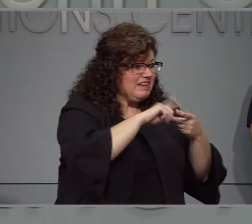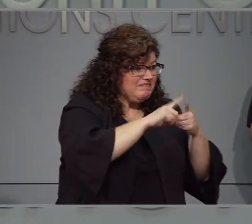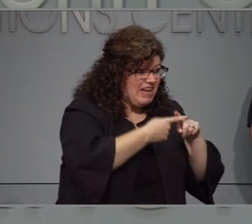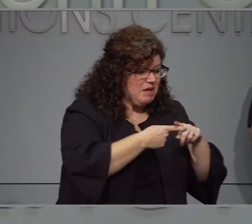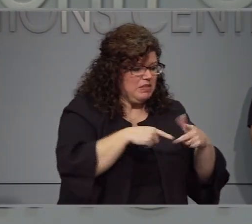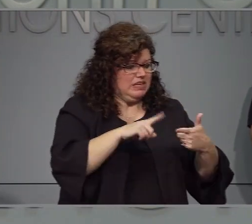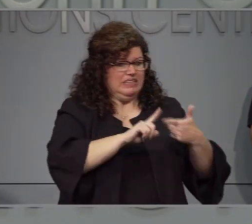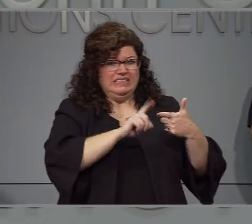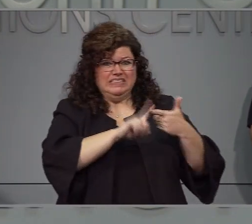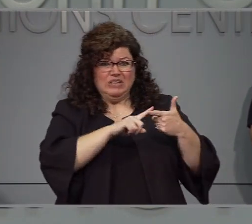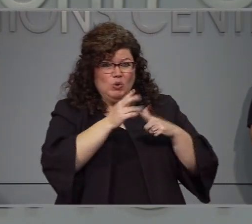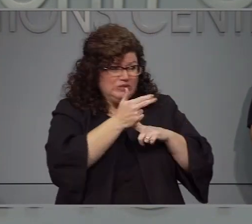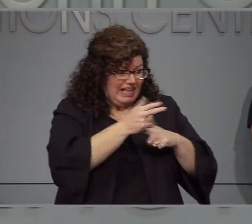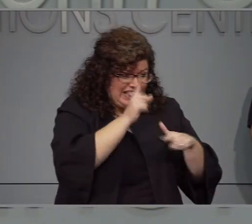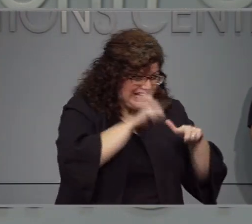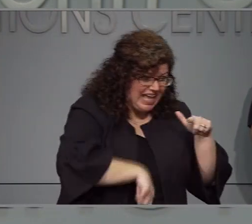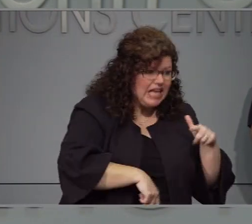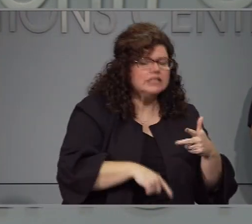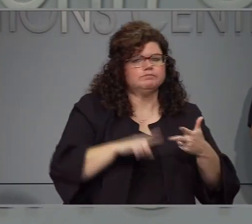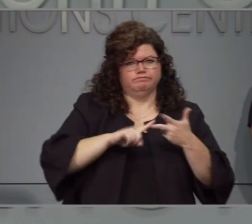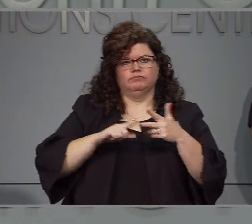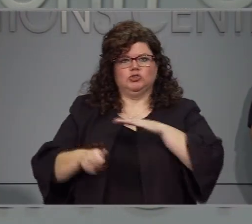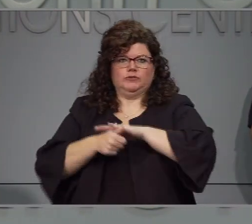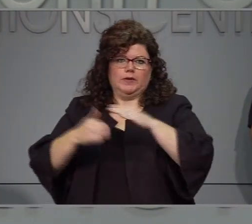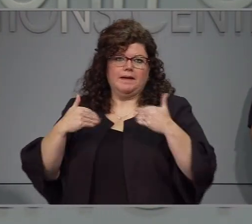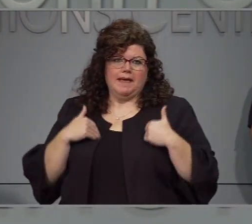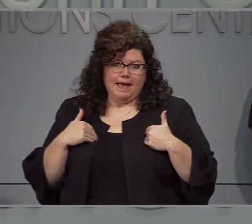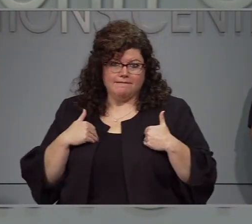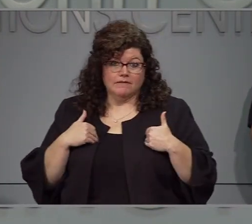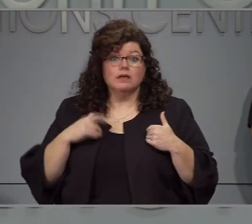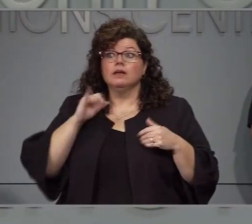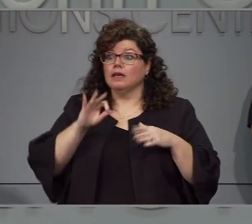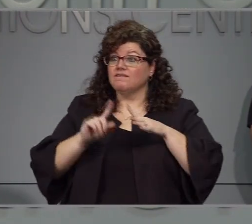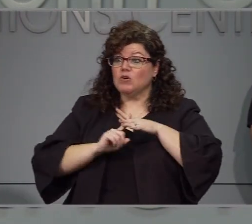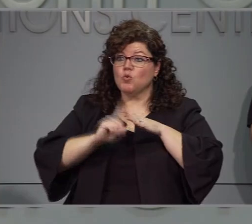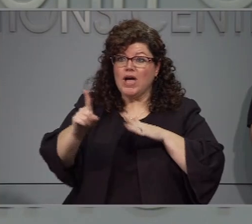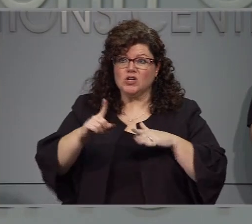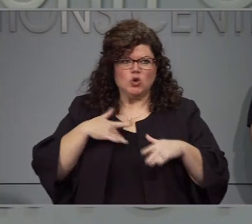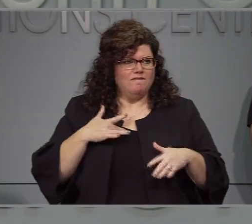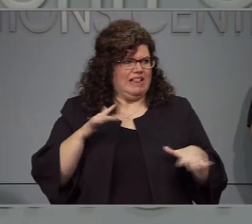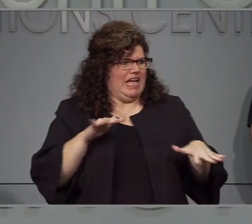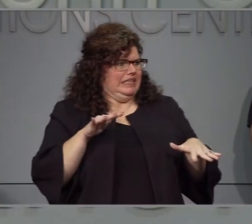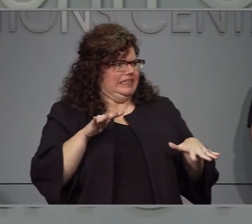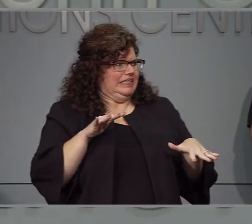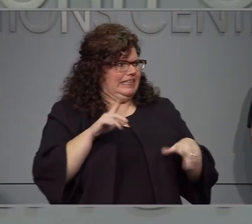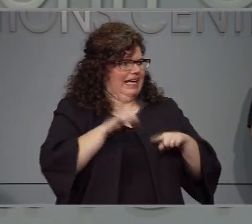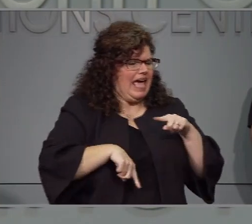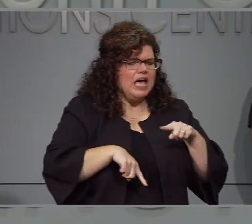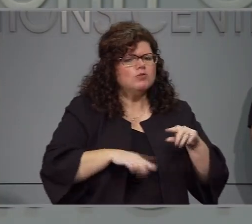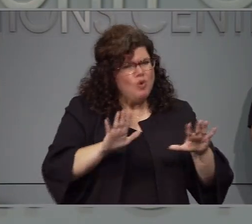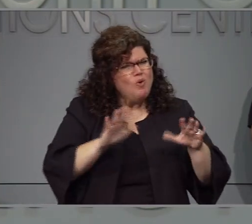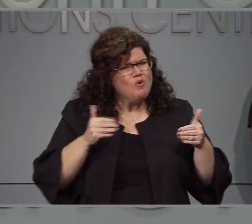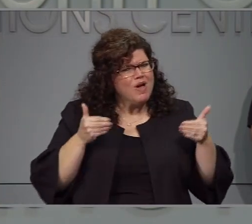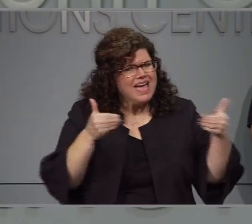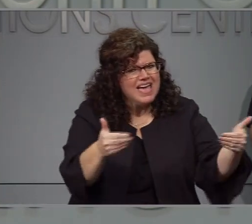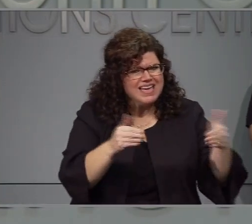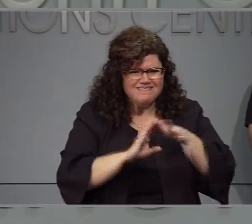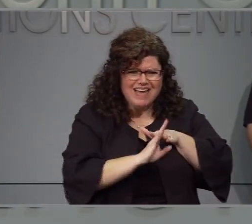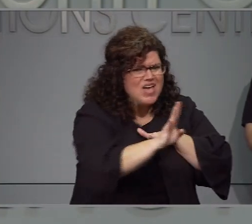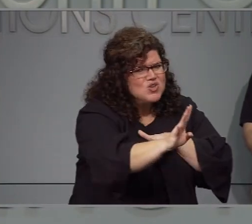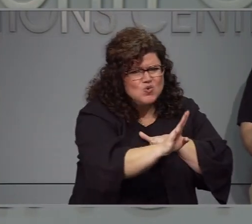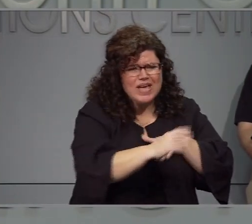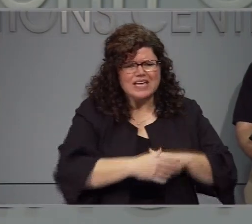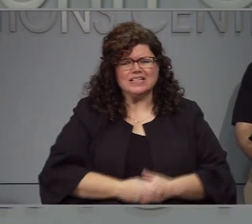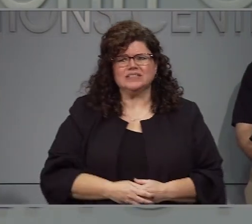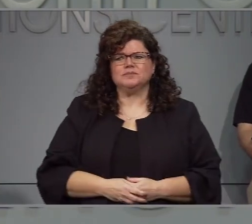shelter. Remember, if told to evacuate, don't hesitate. If you live at a safe place inland, please do your part and offer to